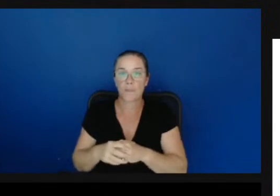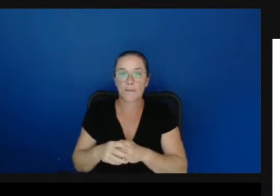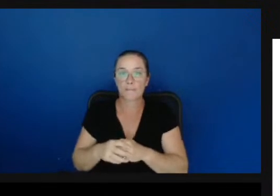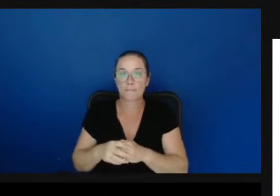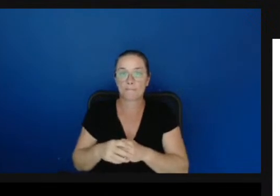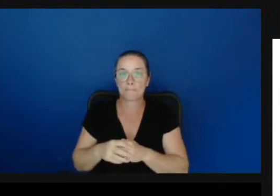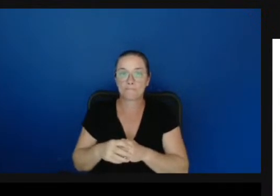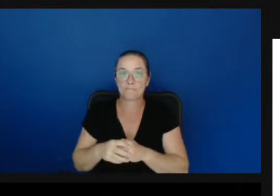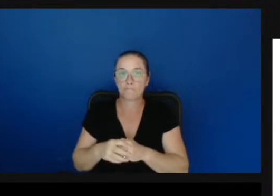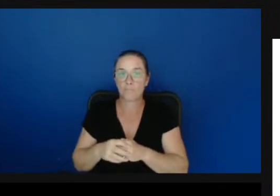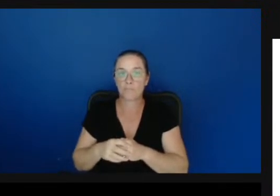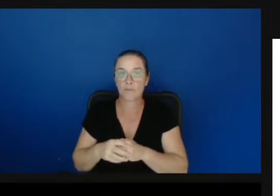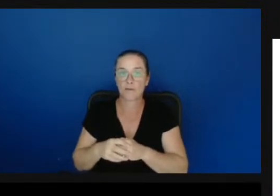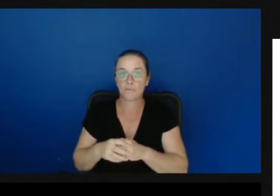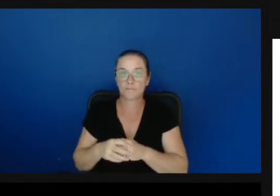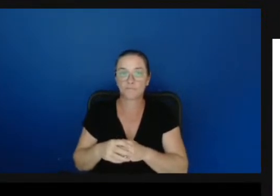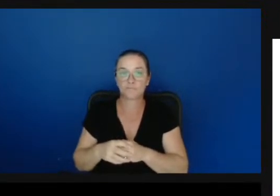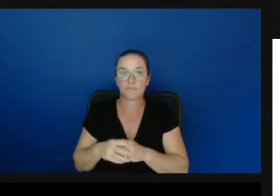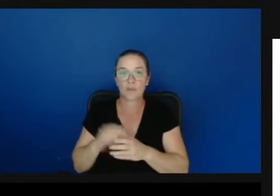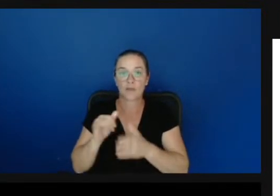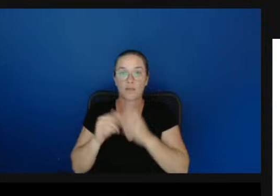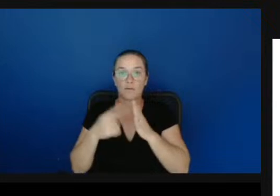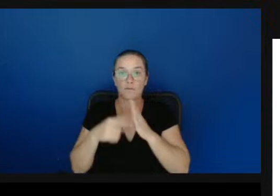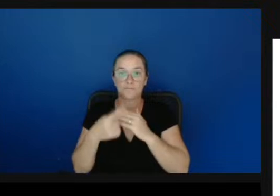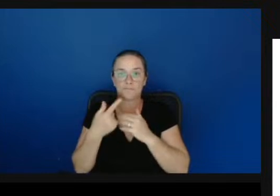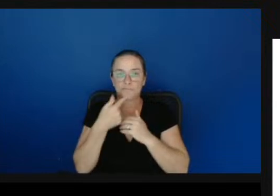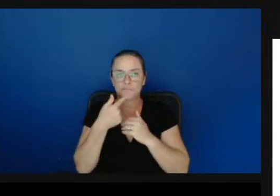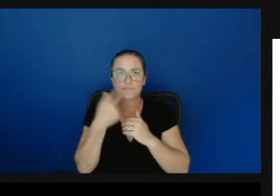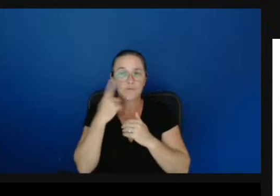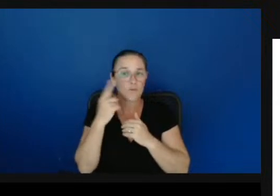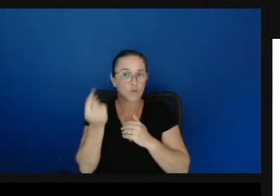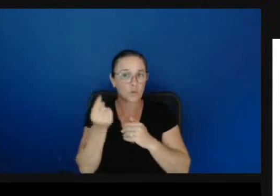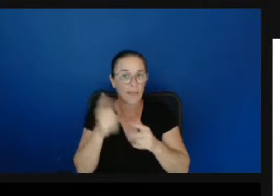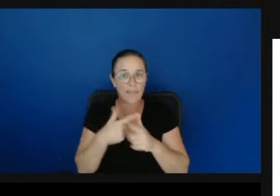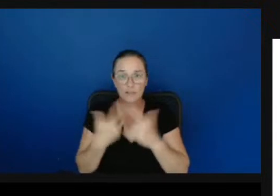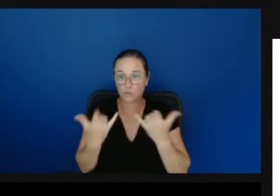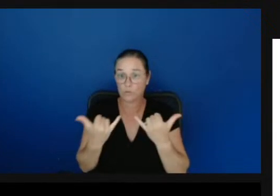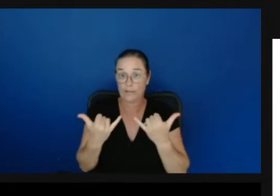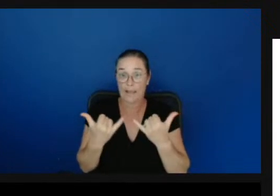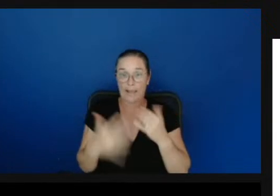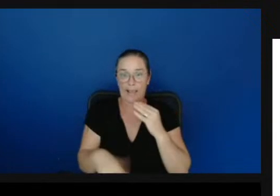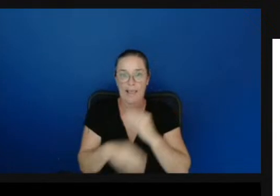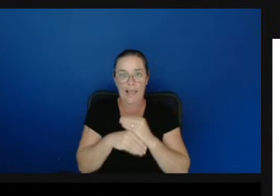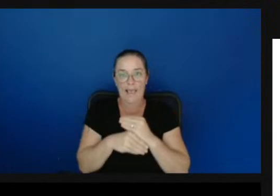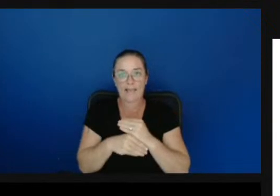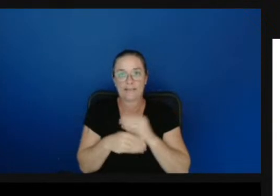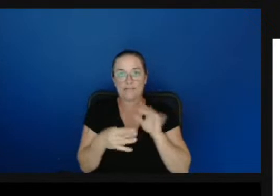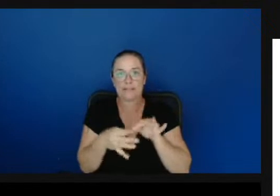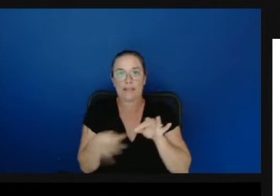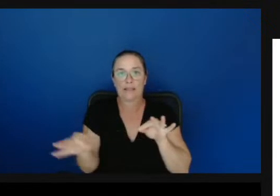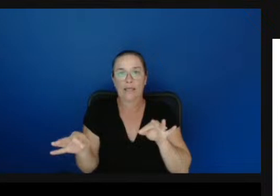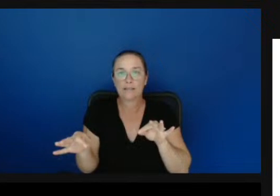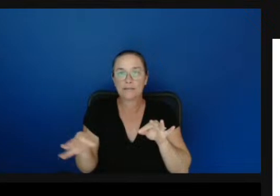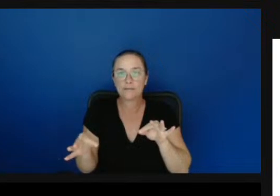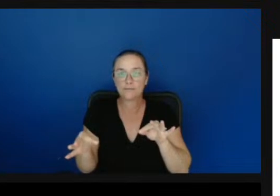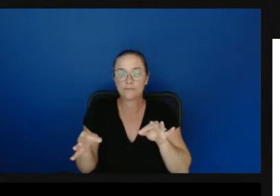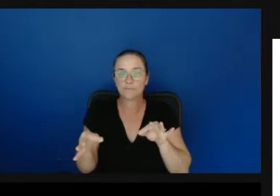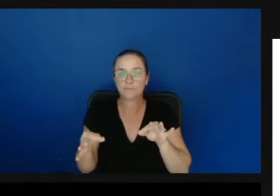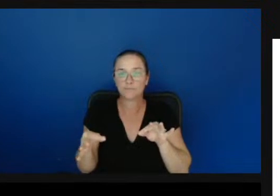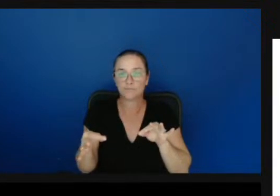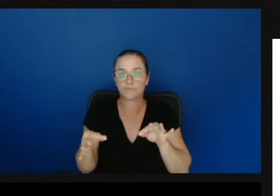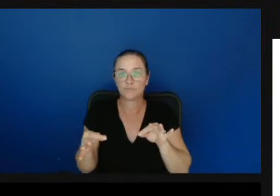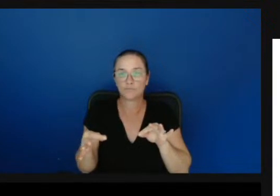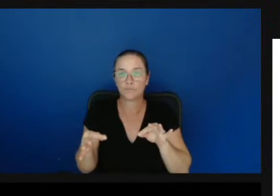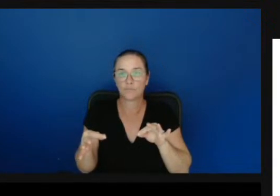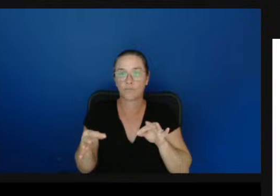they said on Tuesday. And today's update is the one that adds this extra line that I highlighted in our summary,